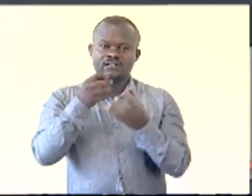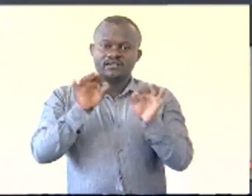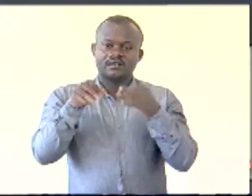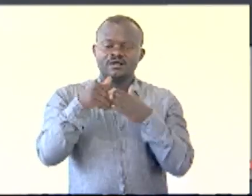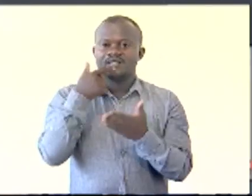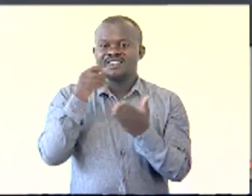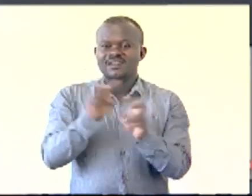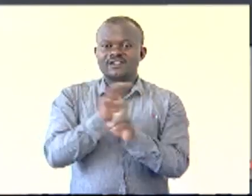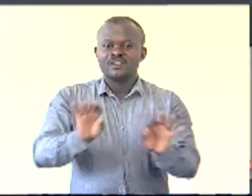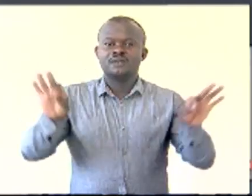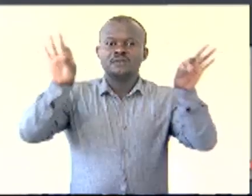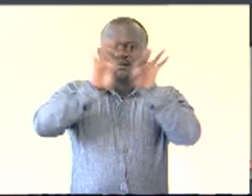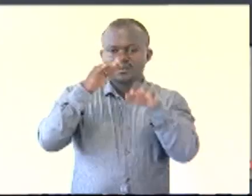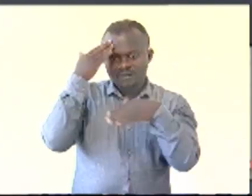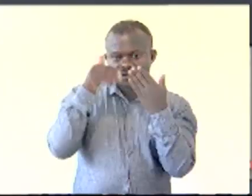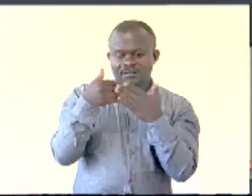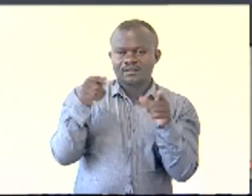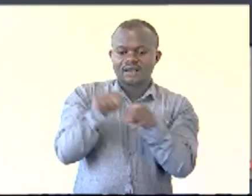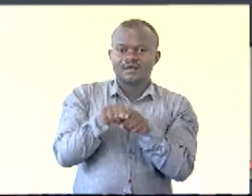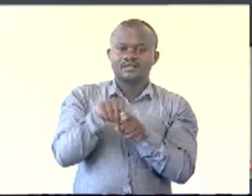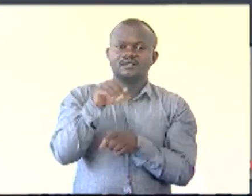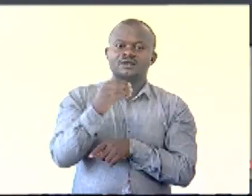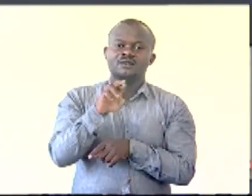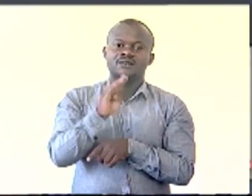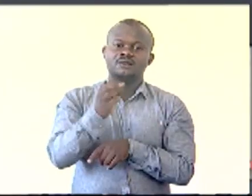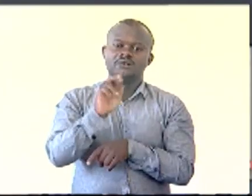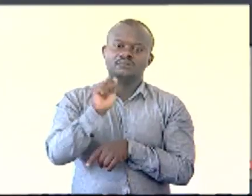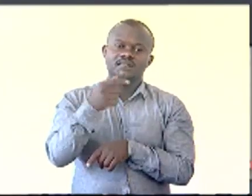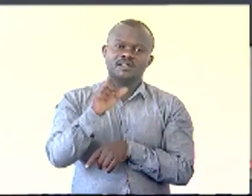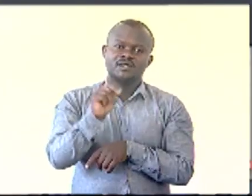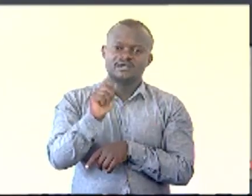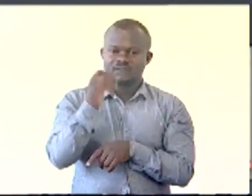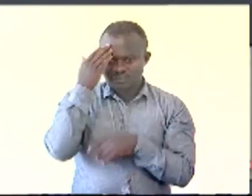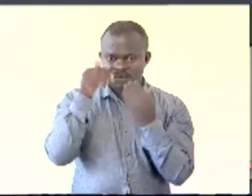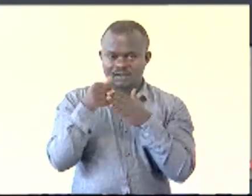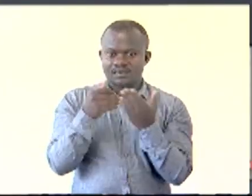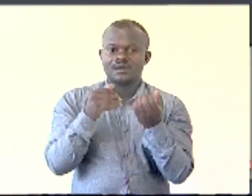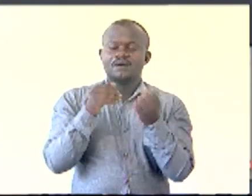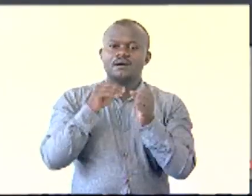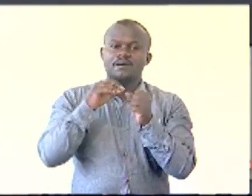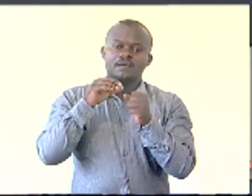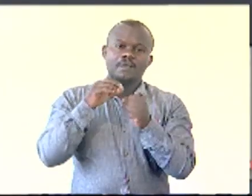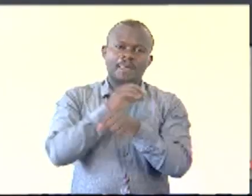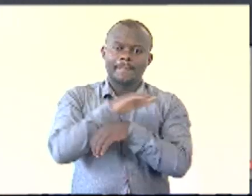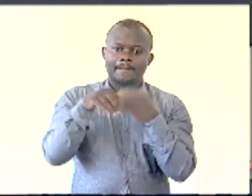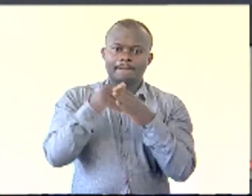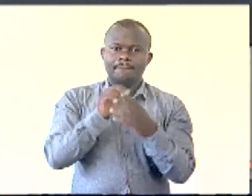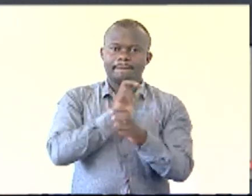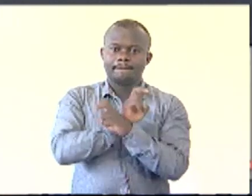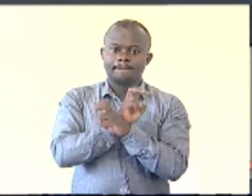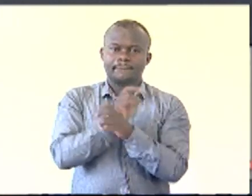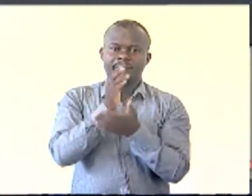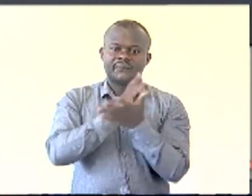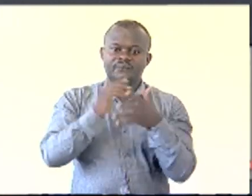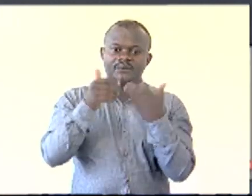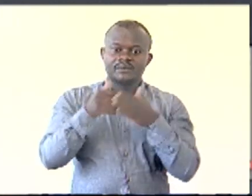fluid is very important because it acts as a lubricant. It lubricates the bones because the bones will not have what you call friction. When a person